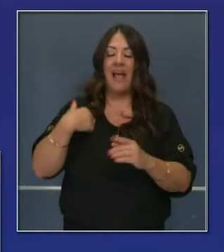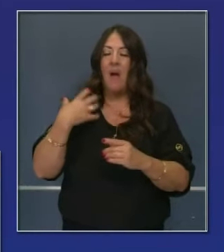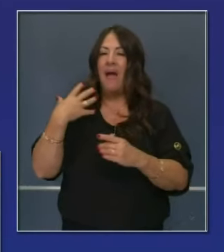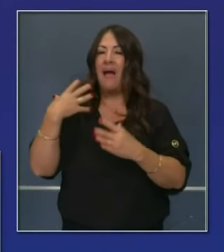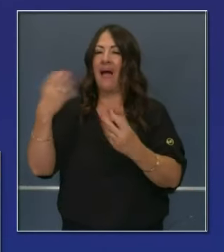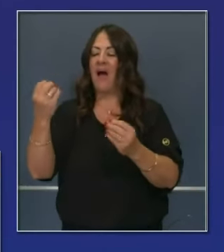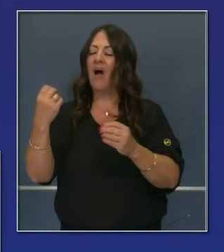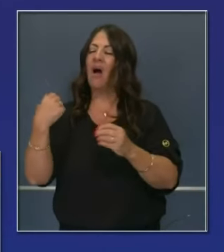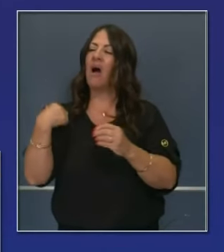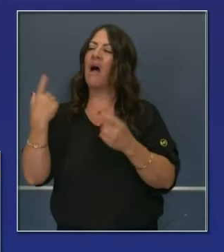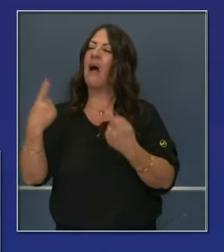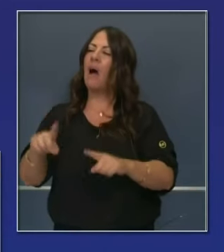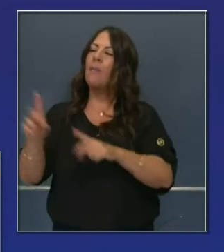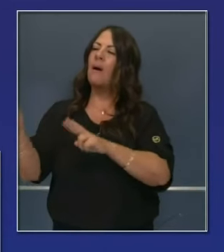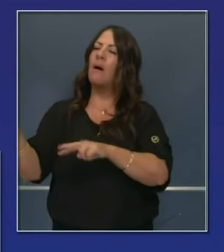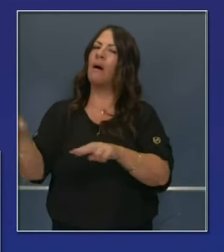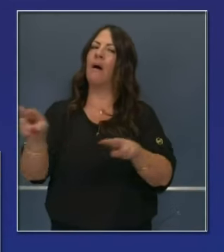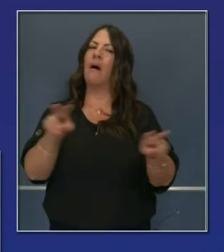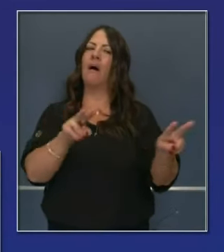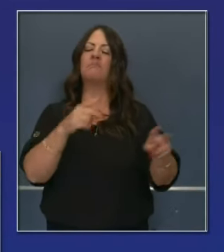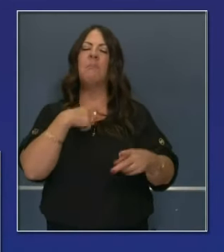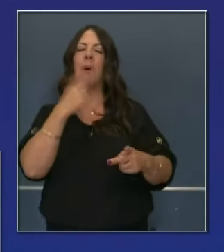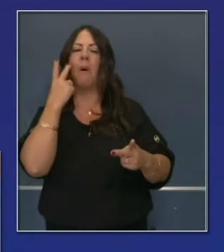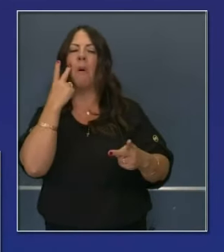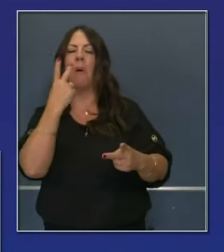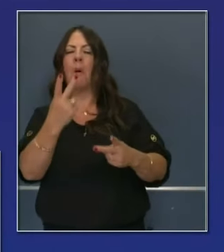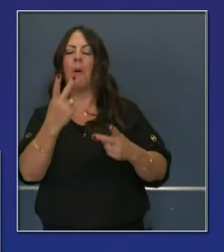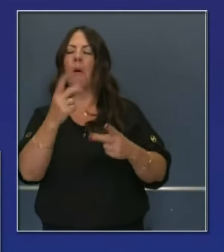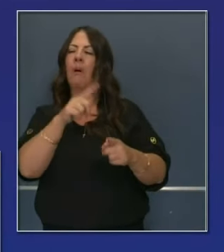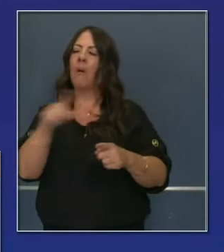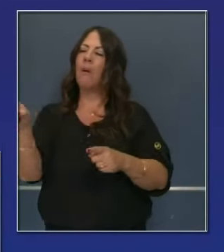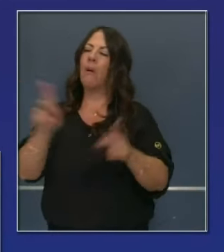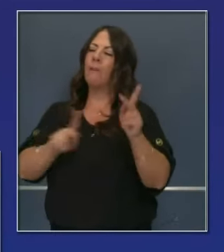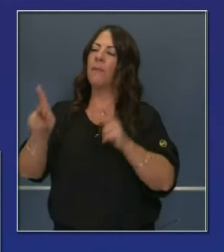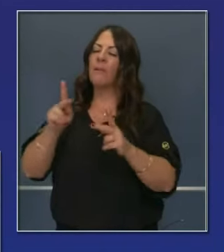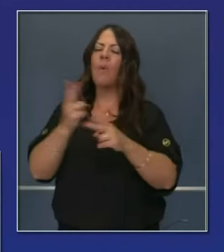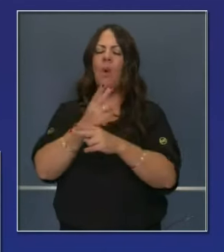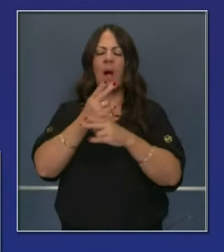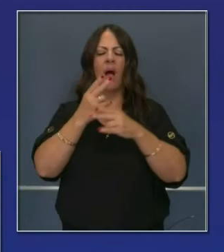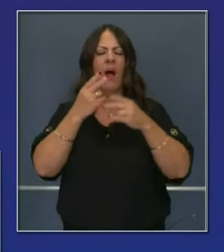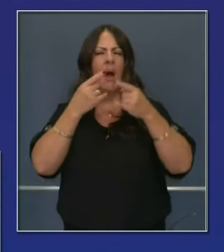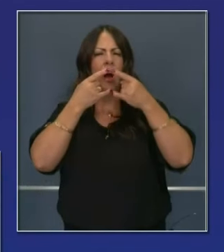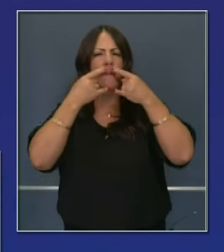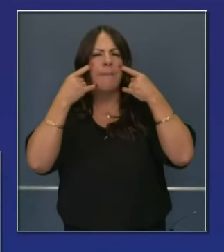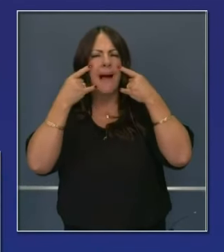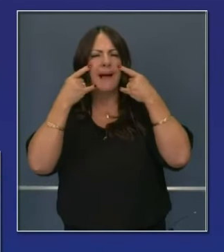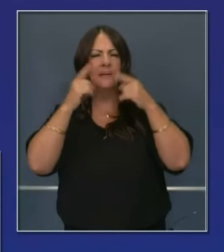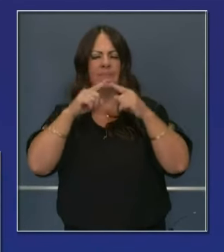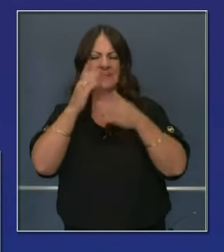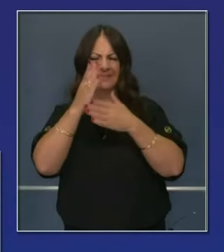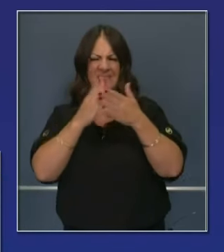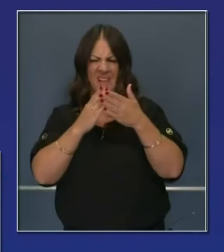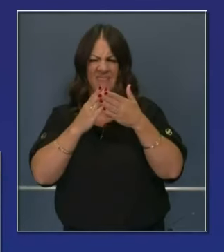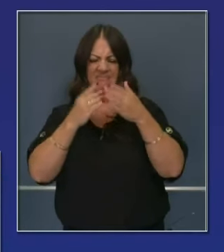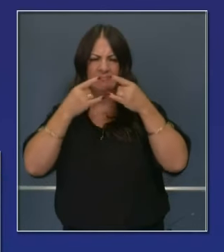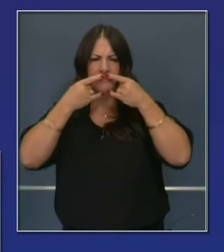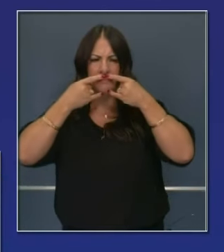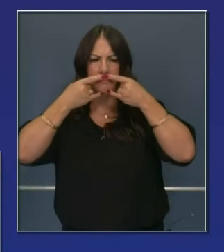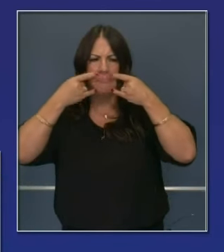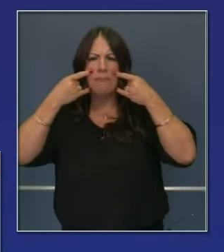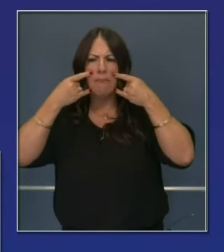had their masks on, but not the correct way. And I just want to remind people, when your nose is